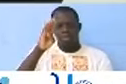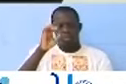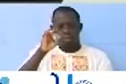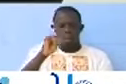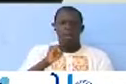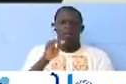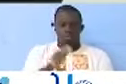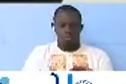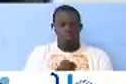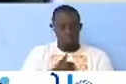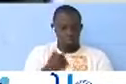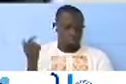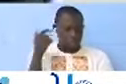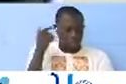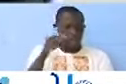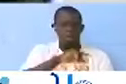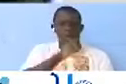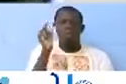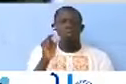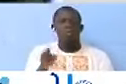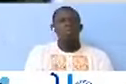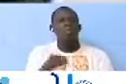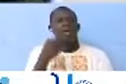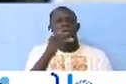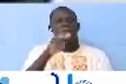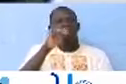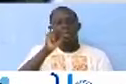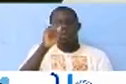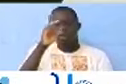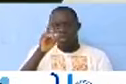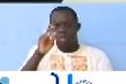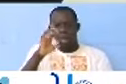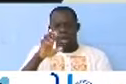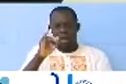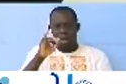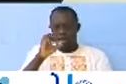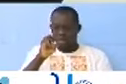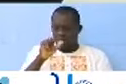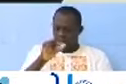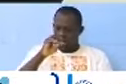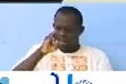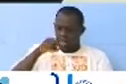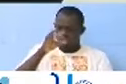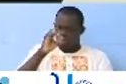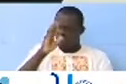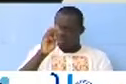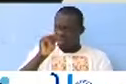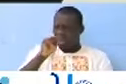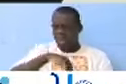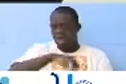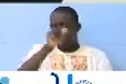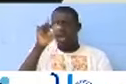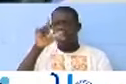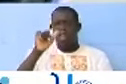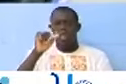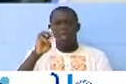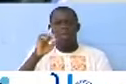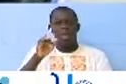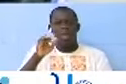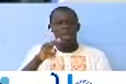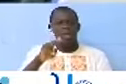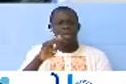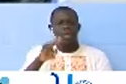I heard their names. Where is Idrissa Job and Lamin Dabo? Idrissa Job and Lamin Dabo. Sign thing, Ile. Idrissa Job.